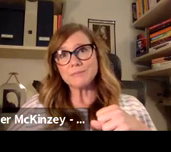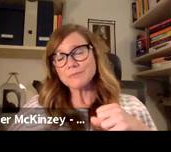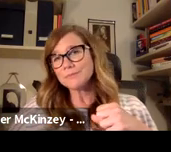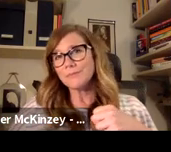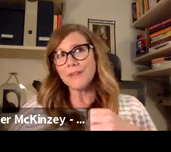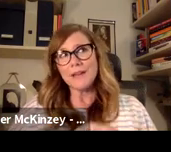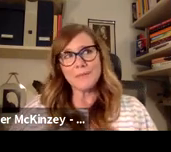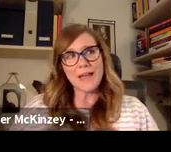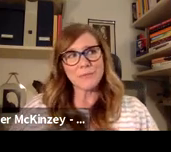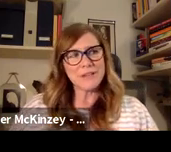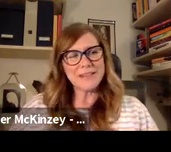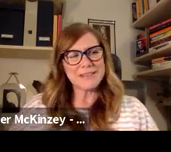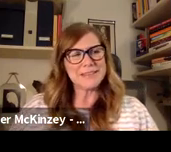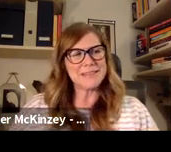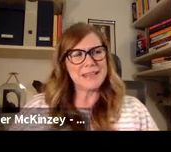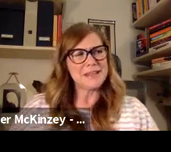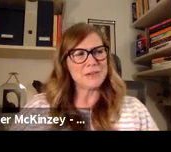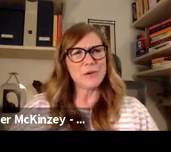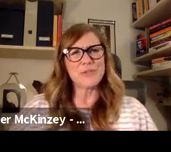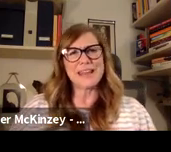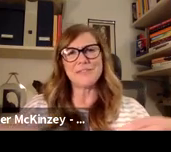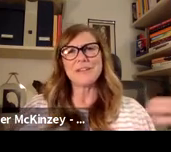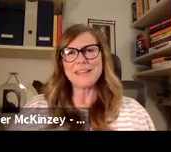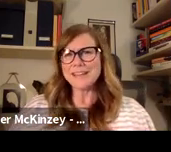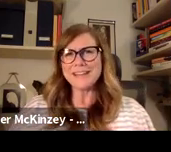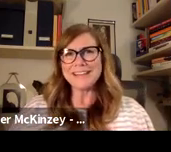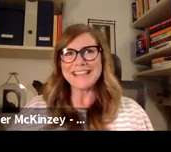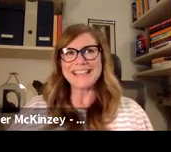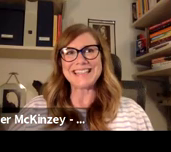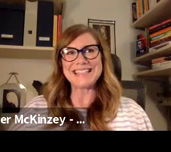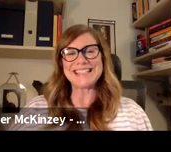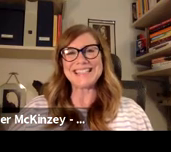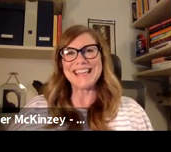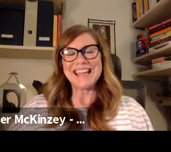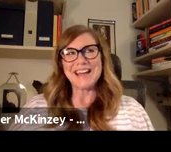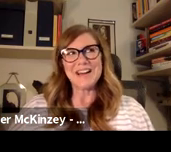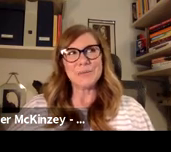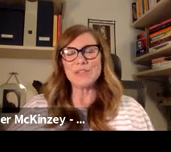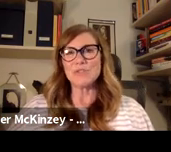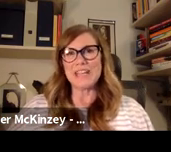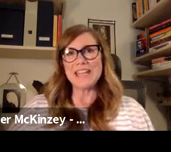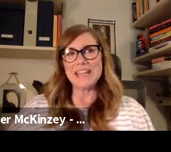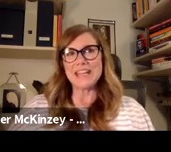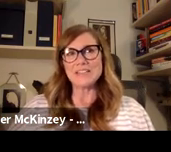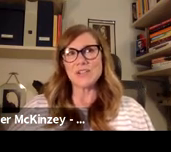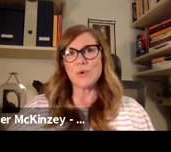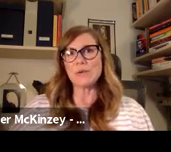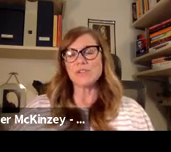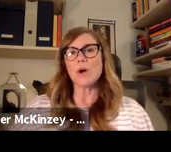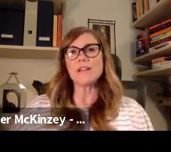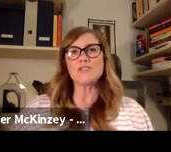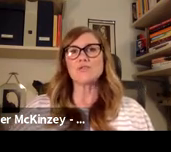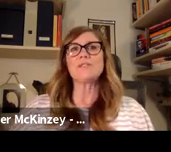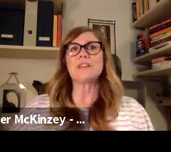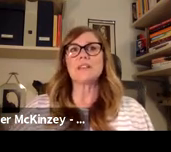exceptional. I really think, though, that every kid is unique. And so I